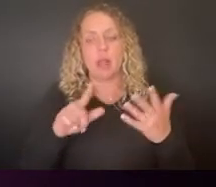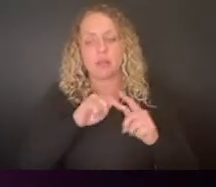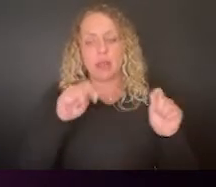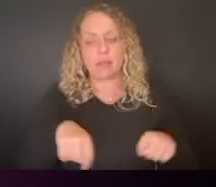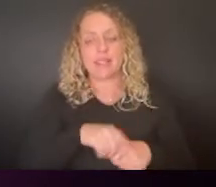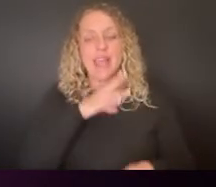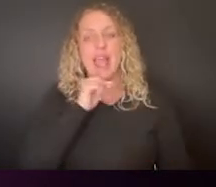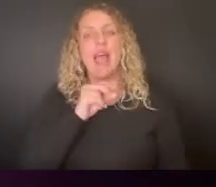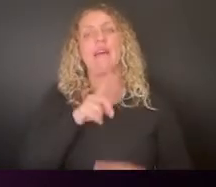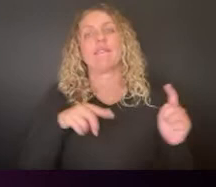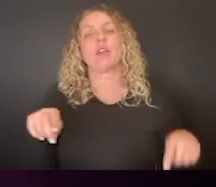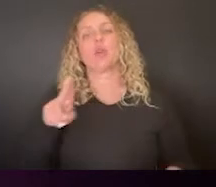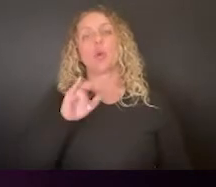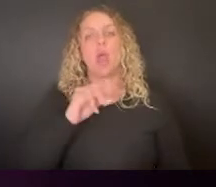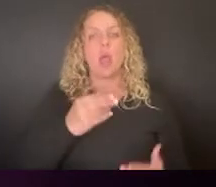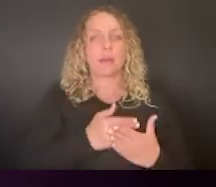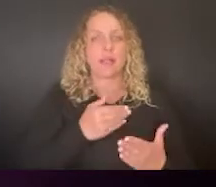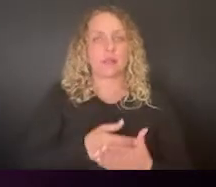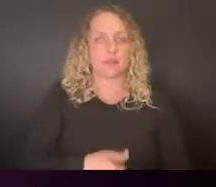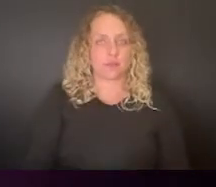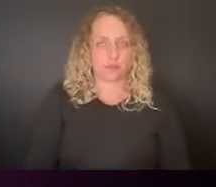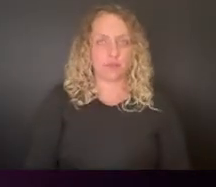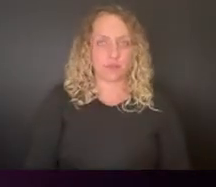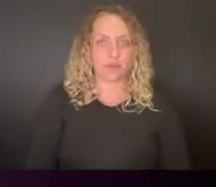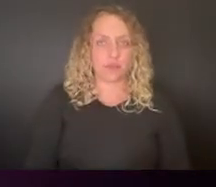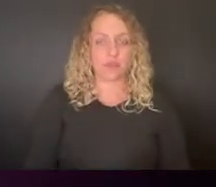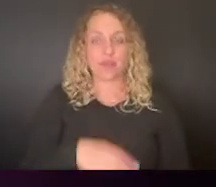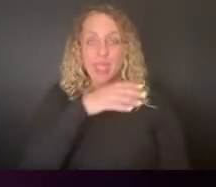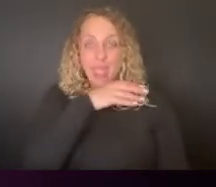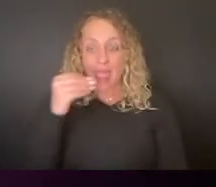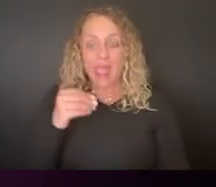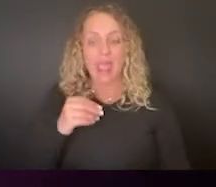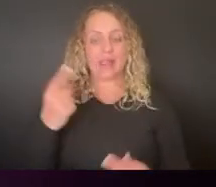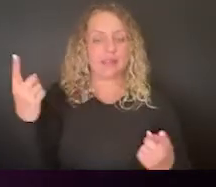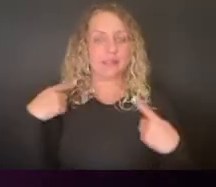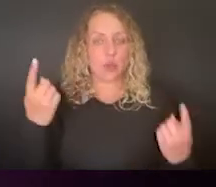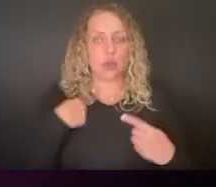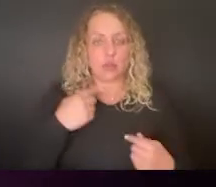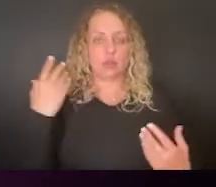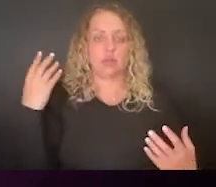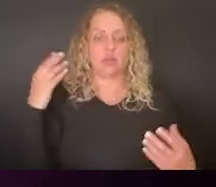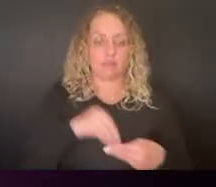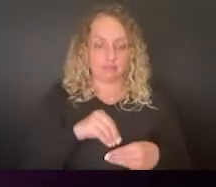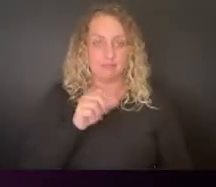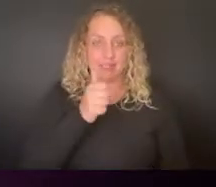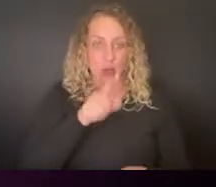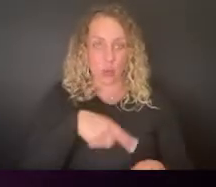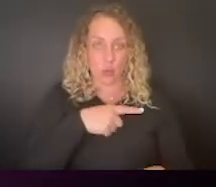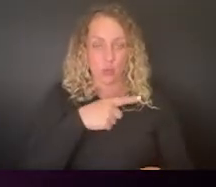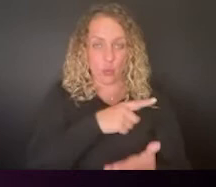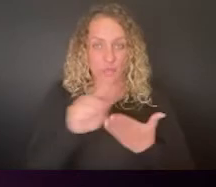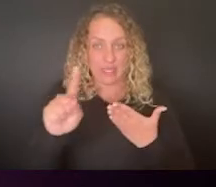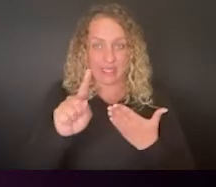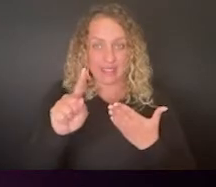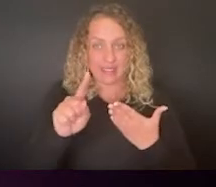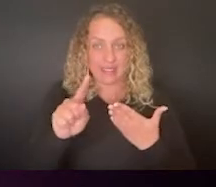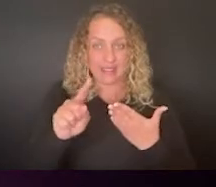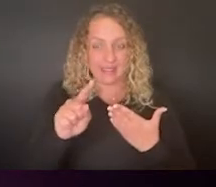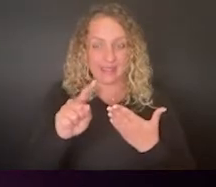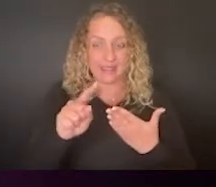to control theming, data attributes, fonts, design tokens, HTML templates, and various UI